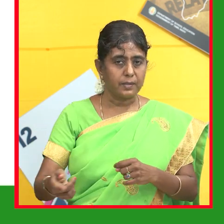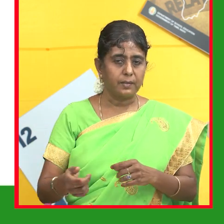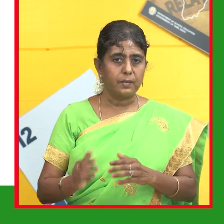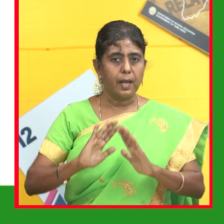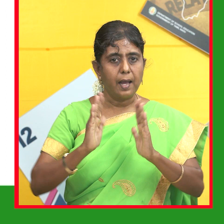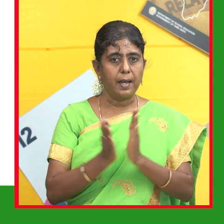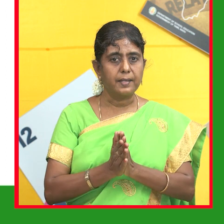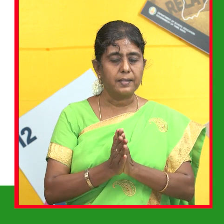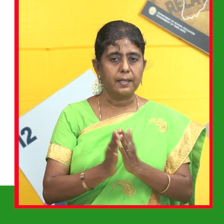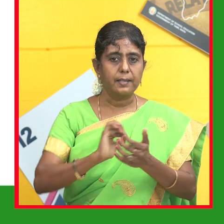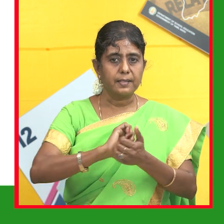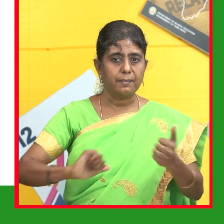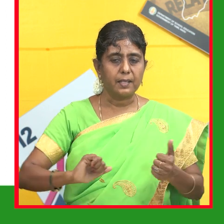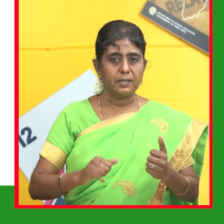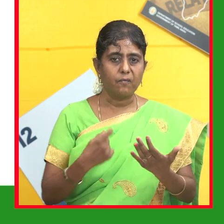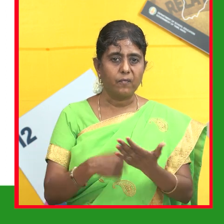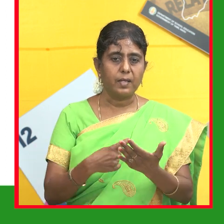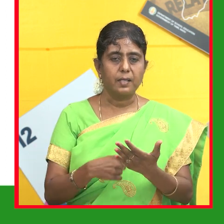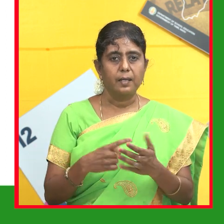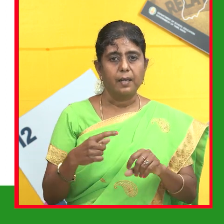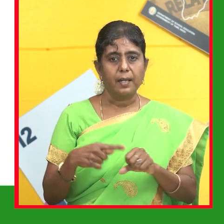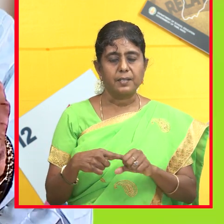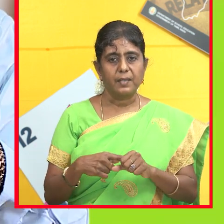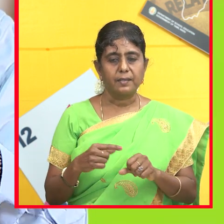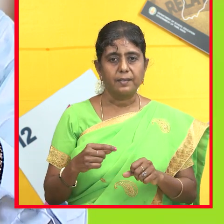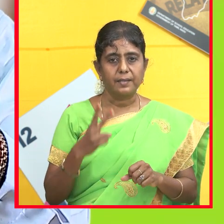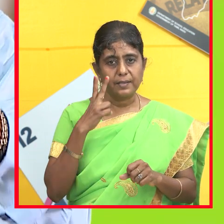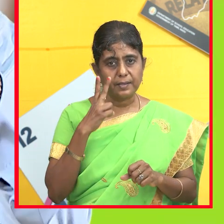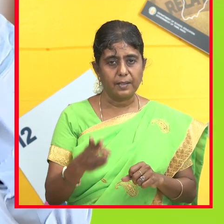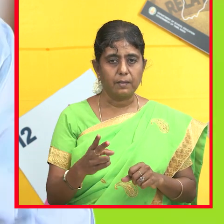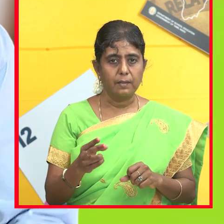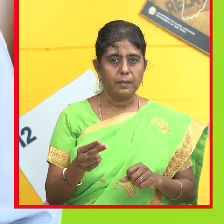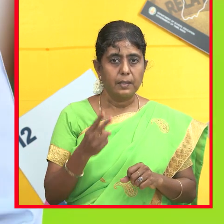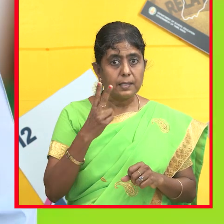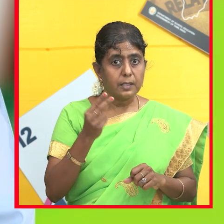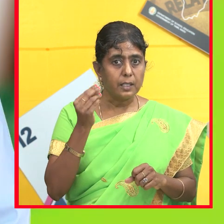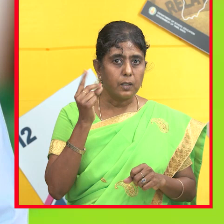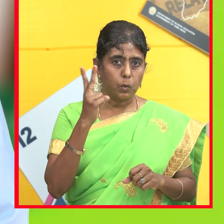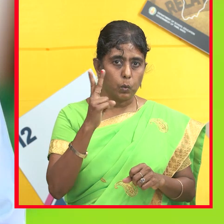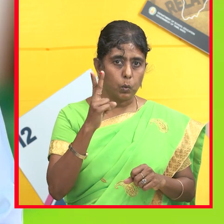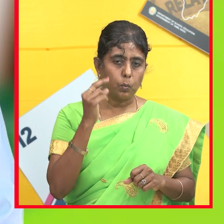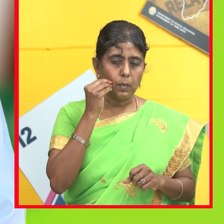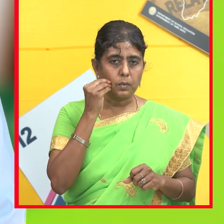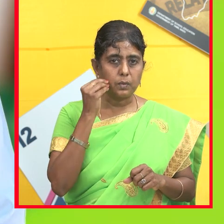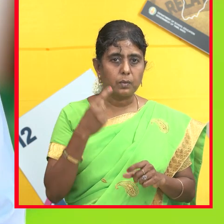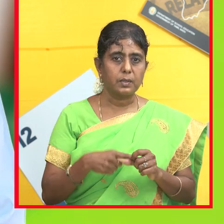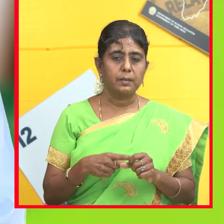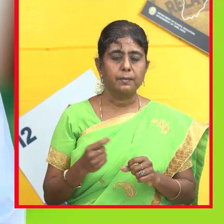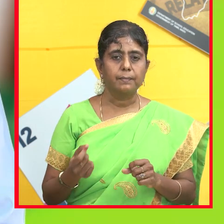and subtraction of rational expression. We are seeing the 2 mark questions only.